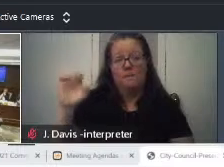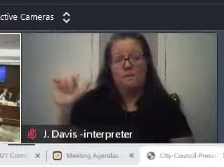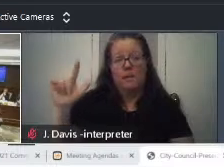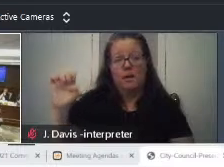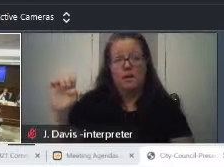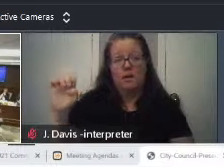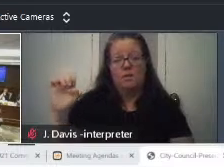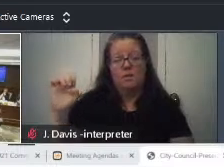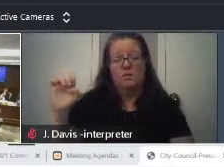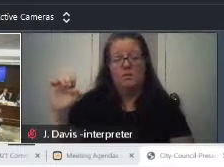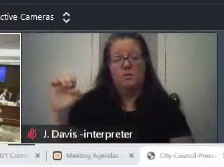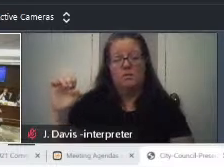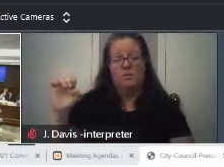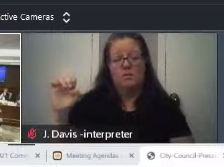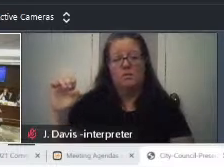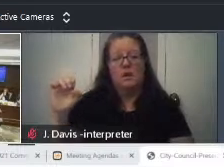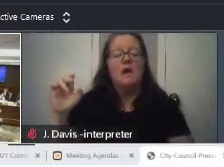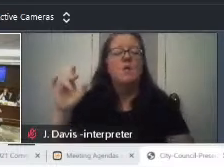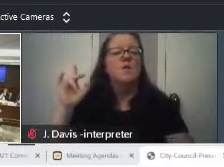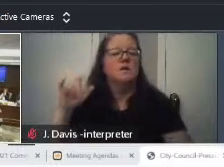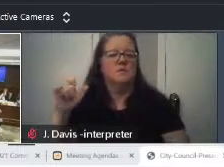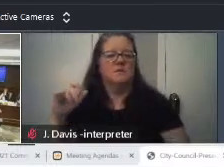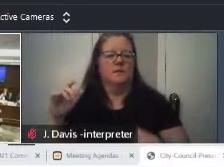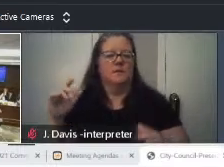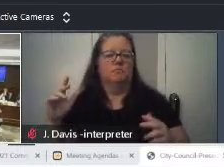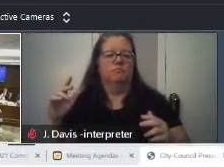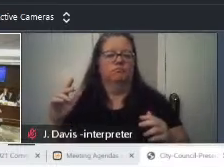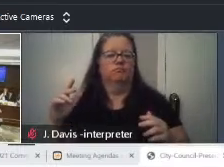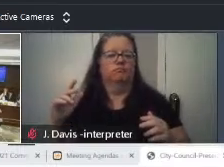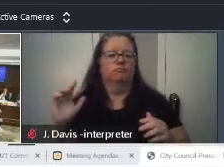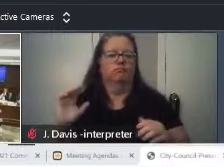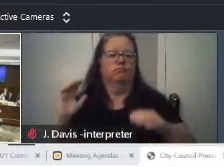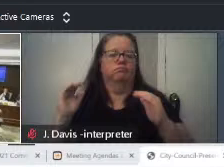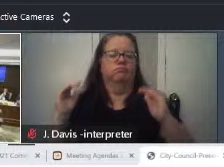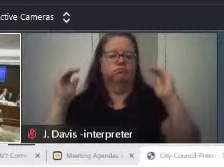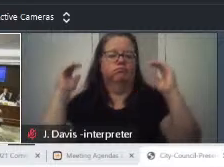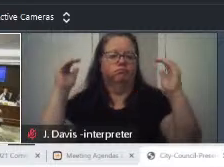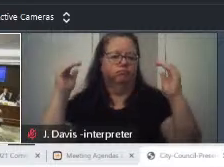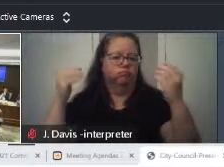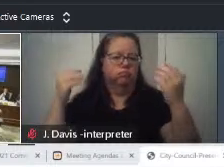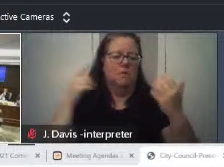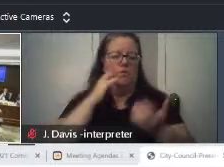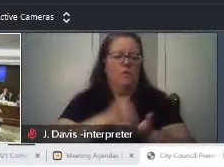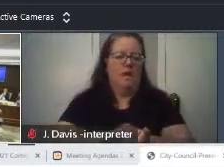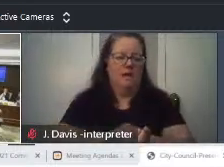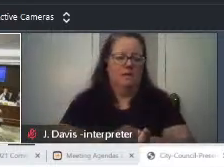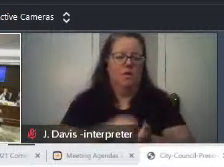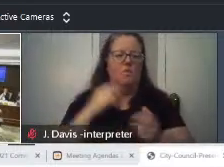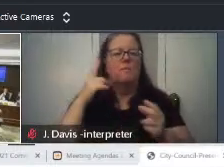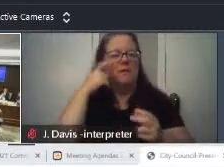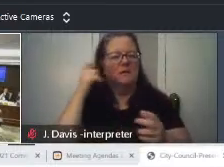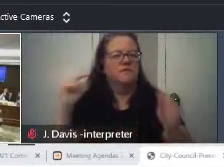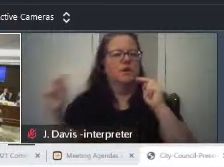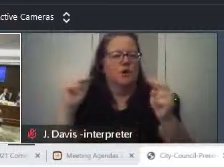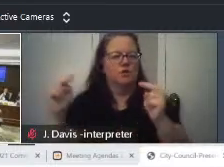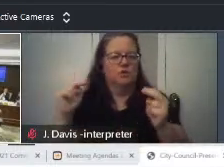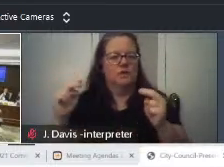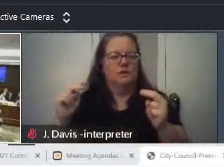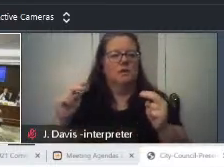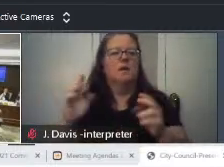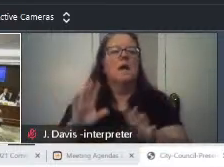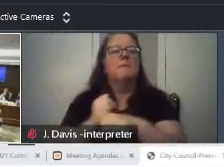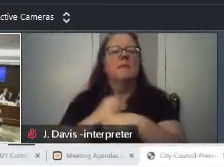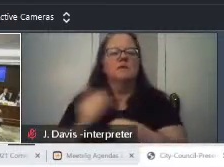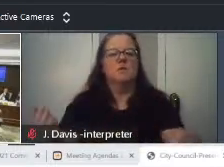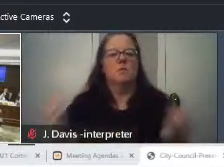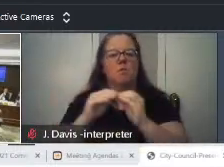was notched up from what its actual tax was that year because it was negotiated out. So it's going to produce more tax than if we'd put a 2-story,